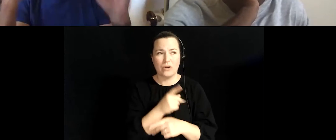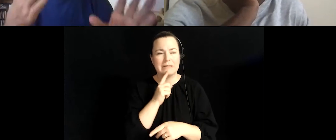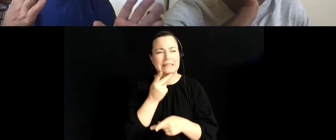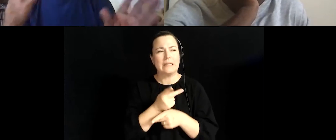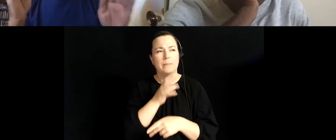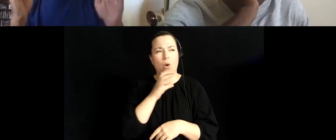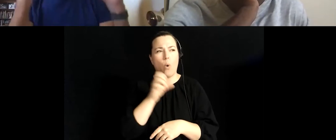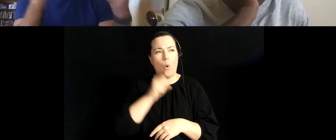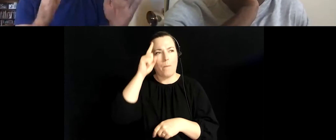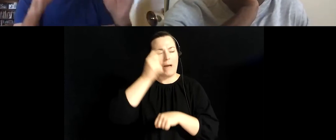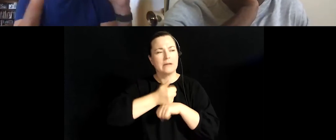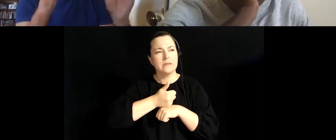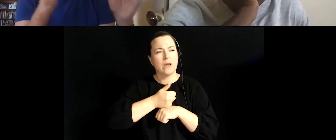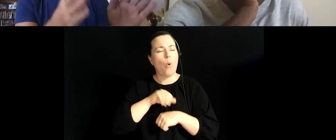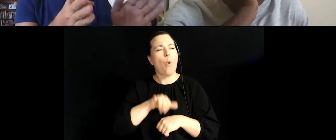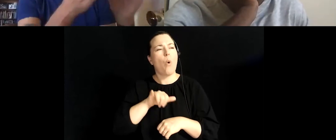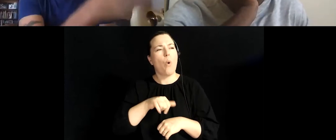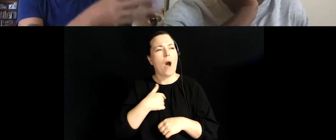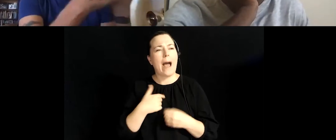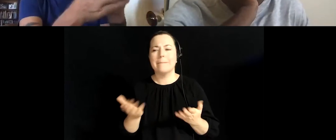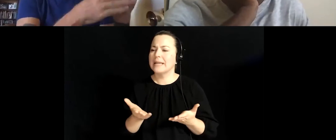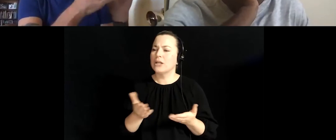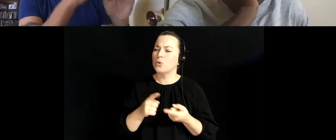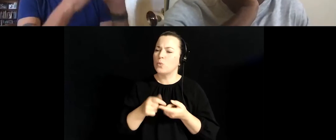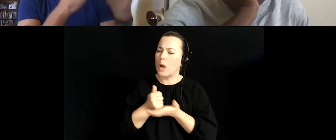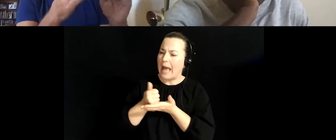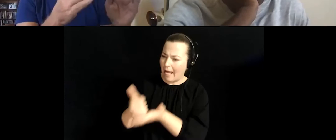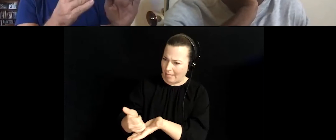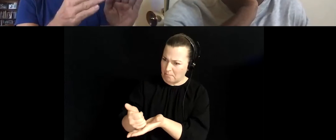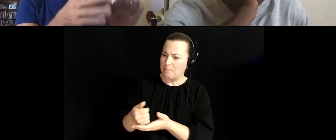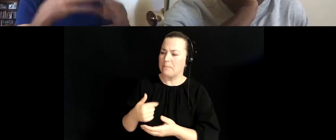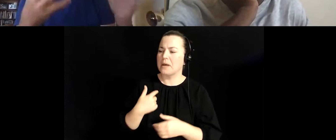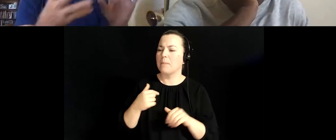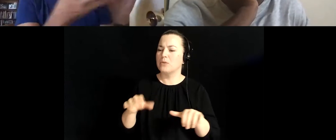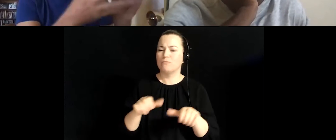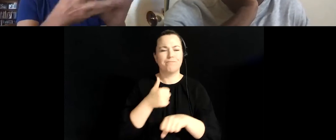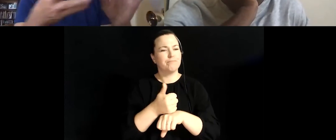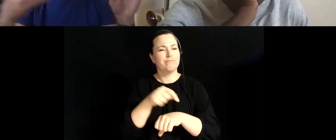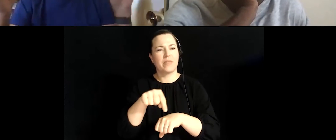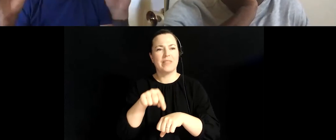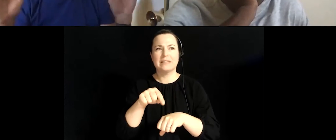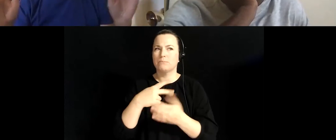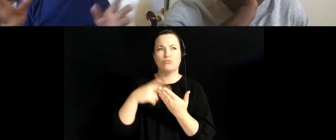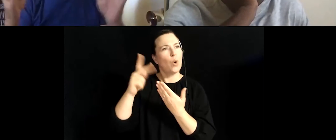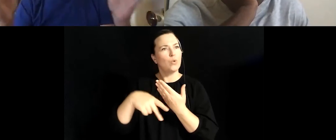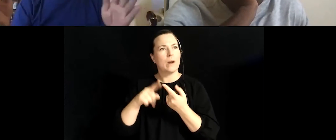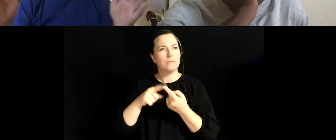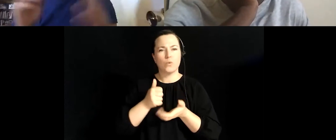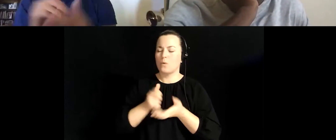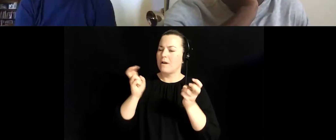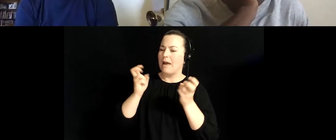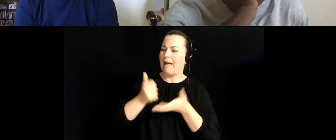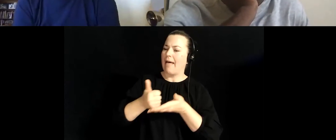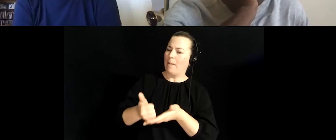I'm here to help and do this sort of social program to help these people have a